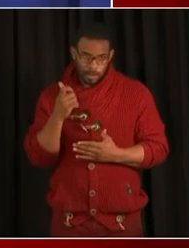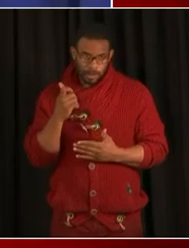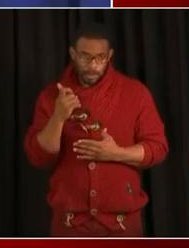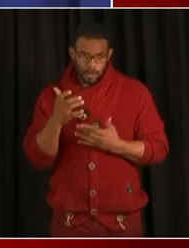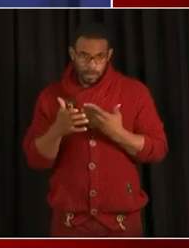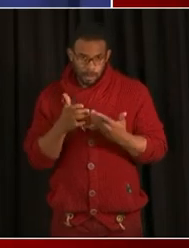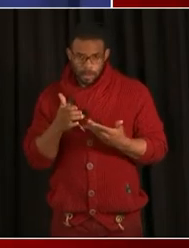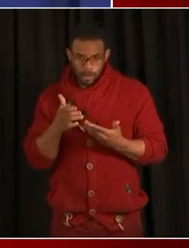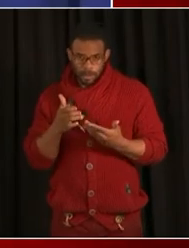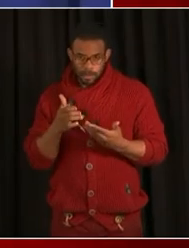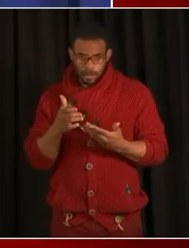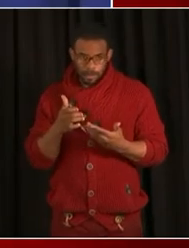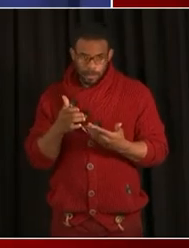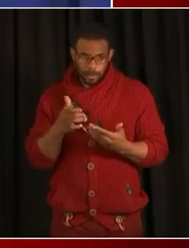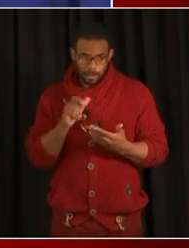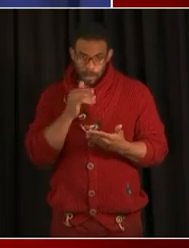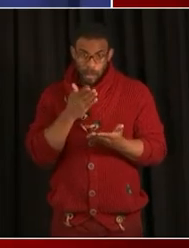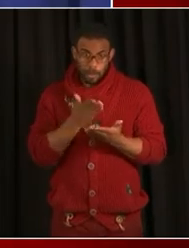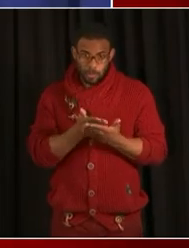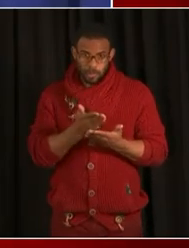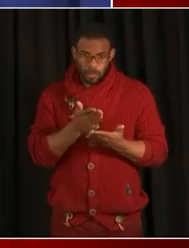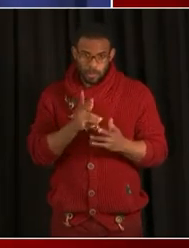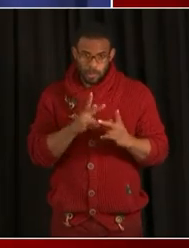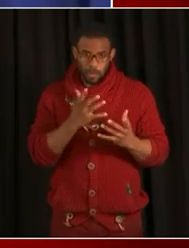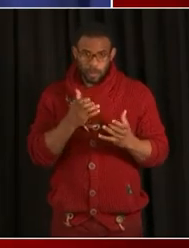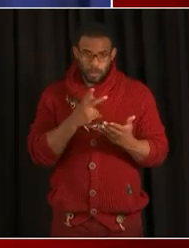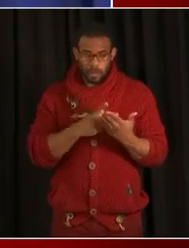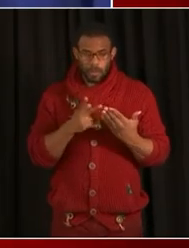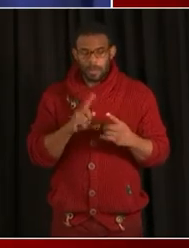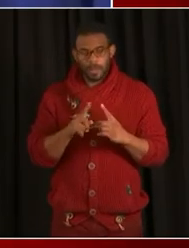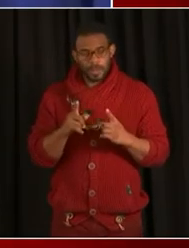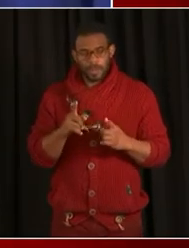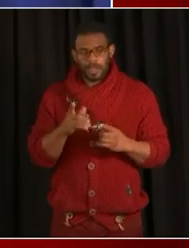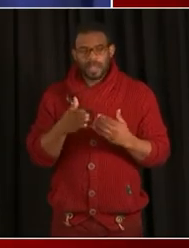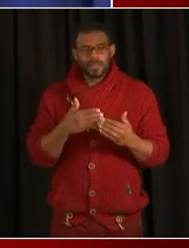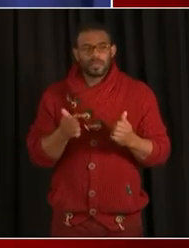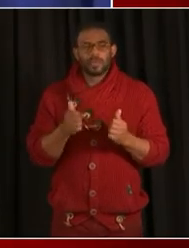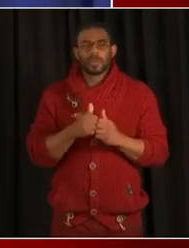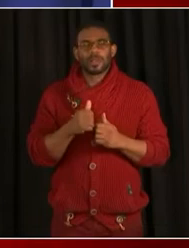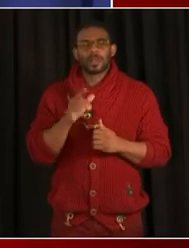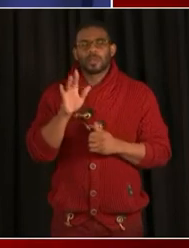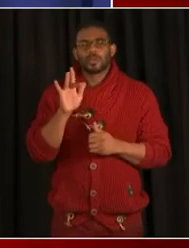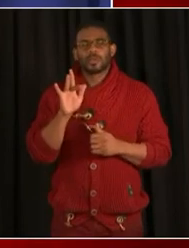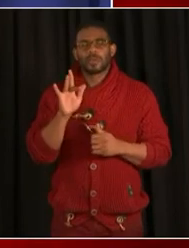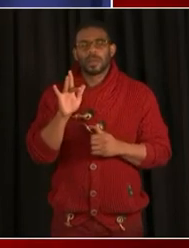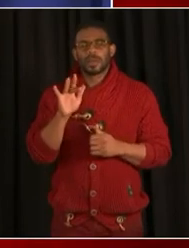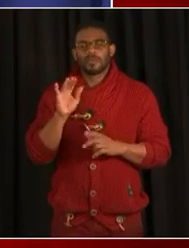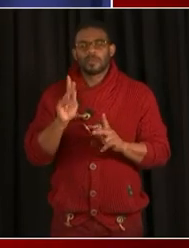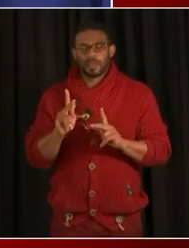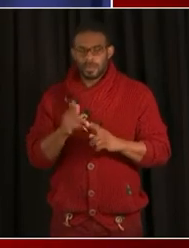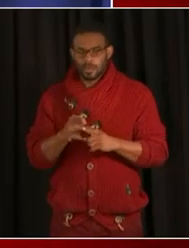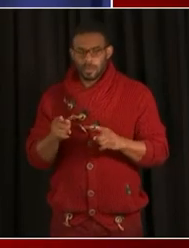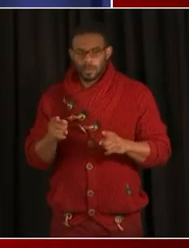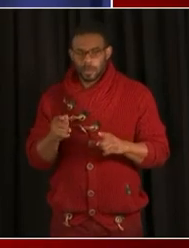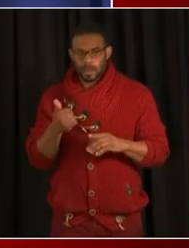because otherwise, you're not proving that people want your programs. But even with the 25